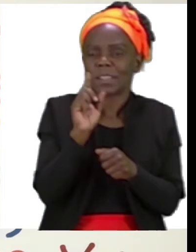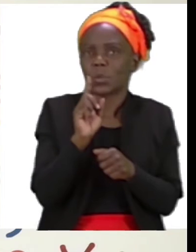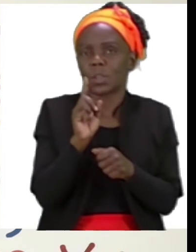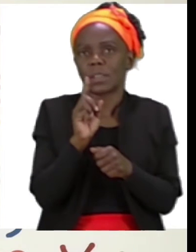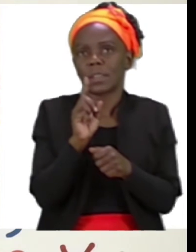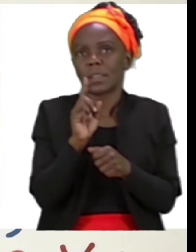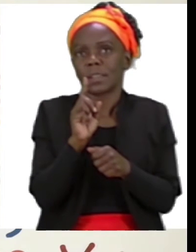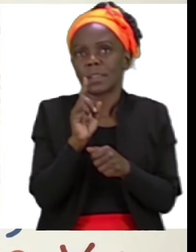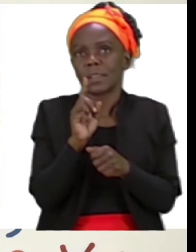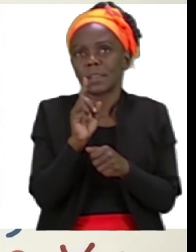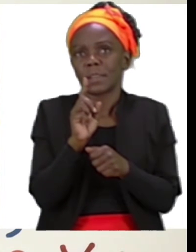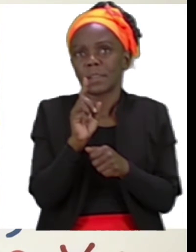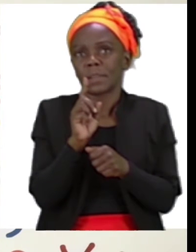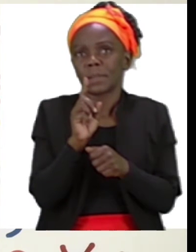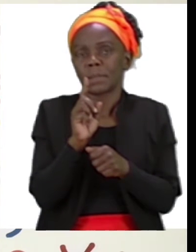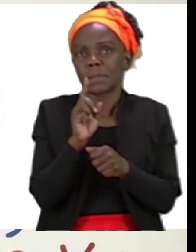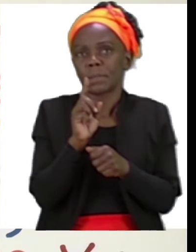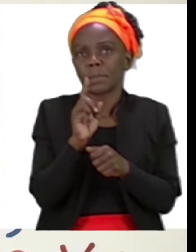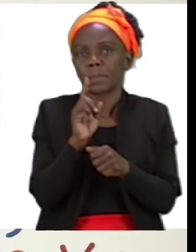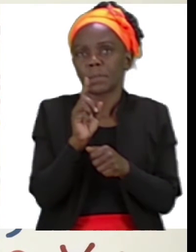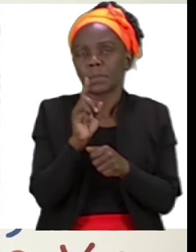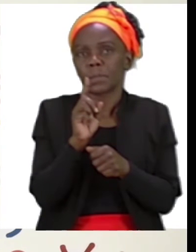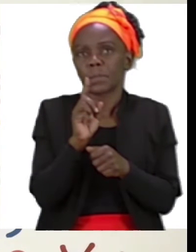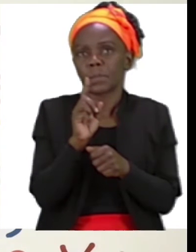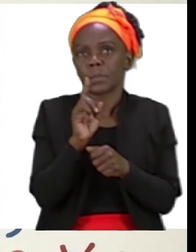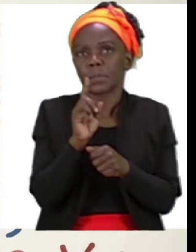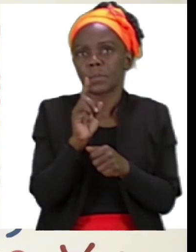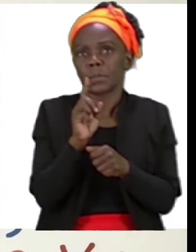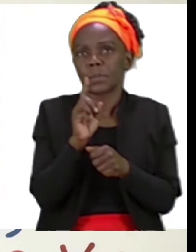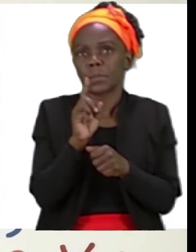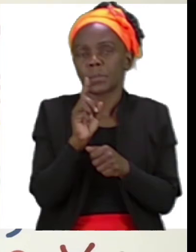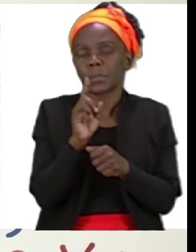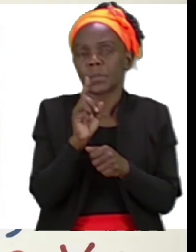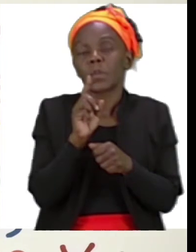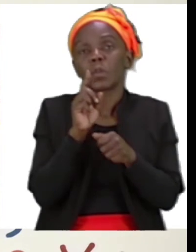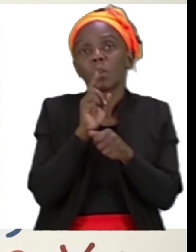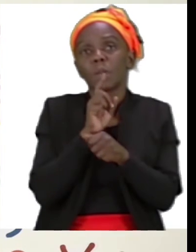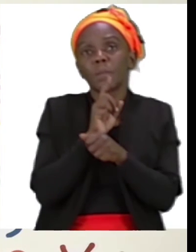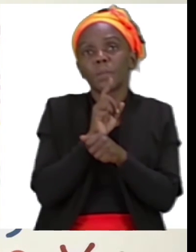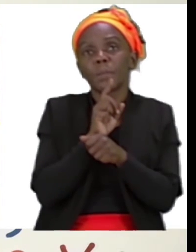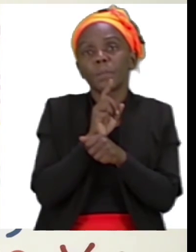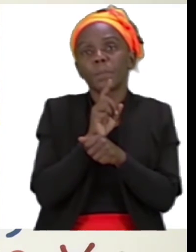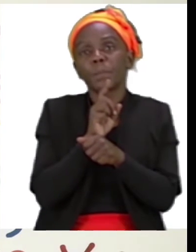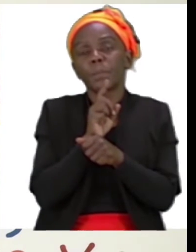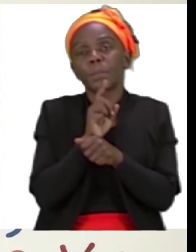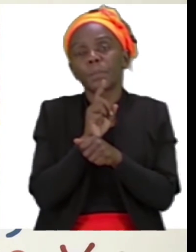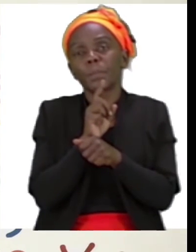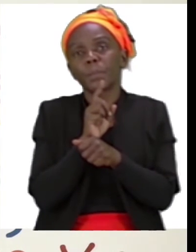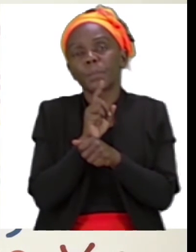The first one that we're going to do is the word Tom's. You can see that the